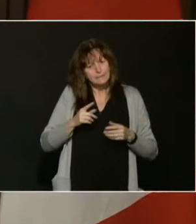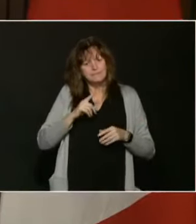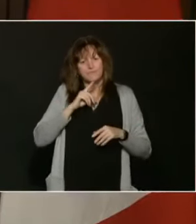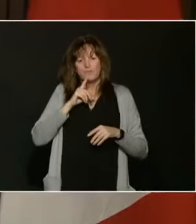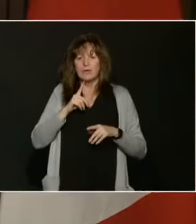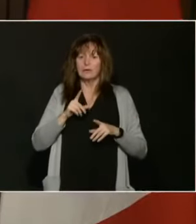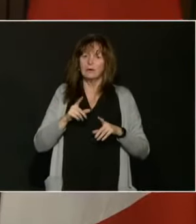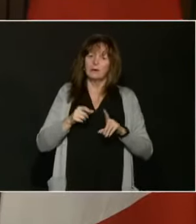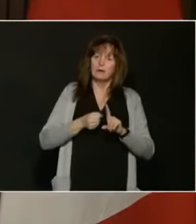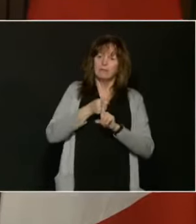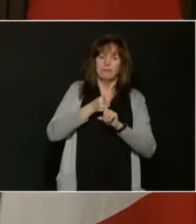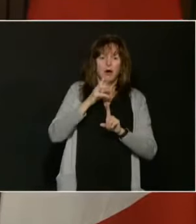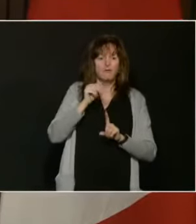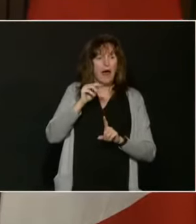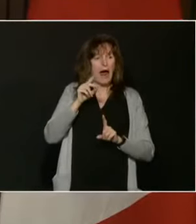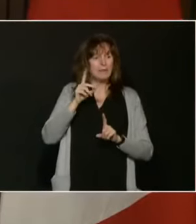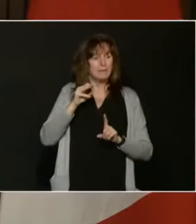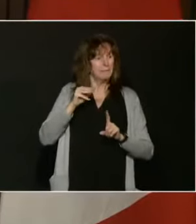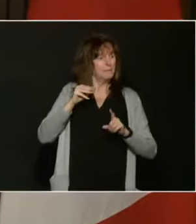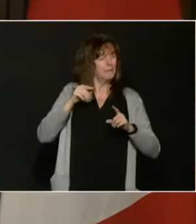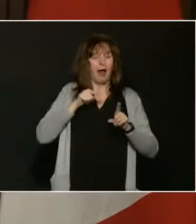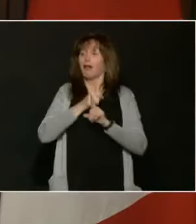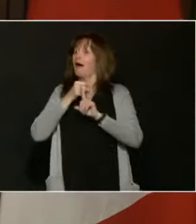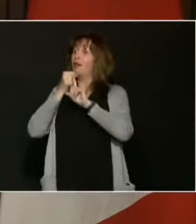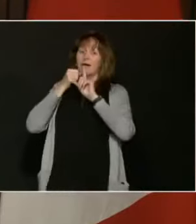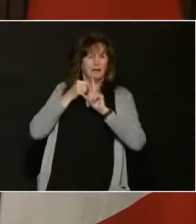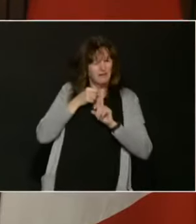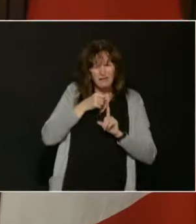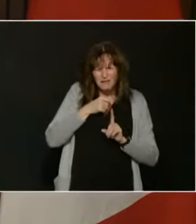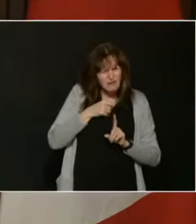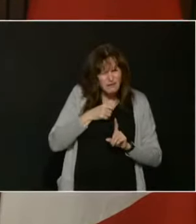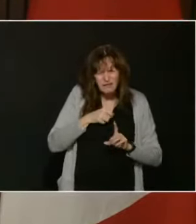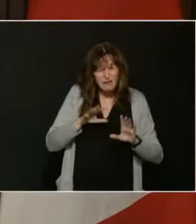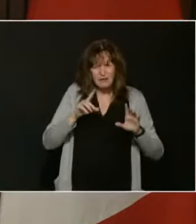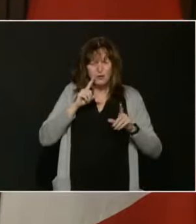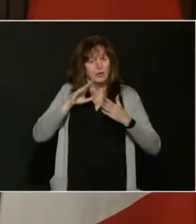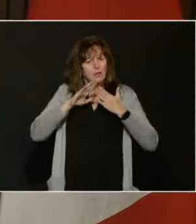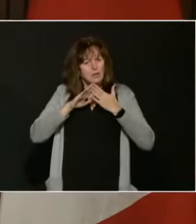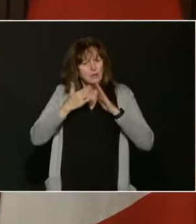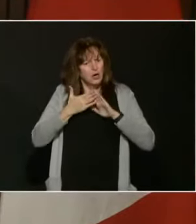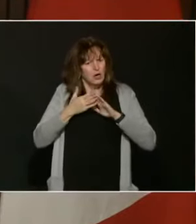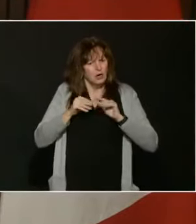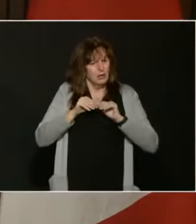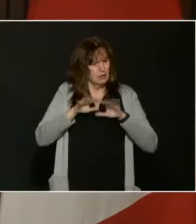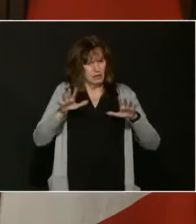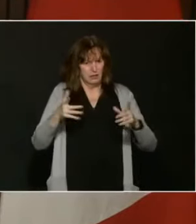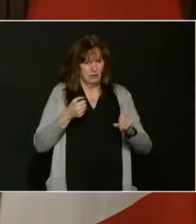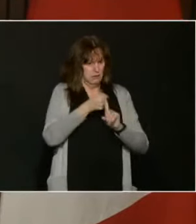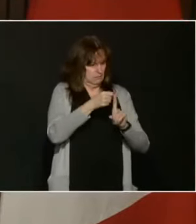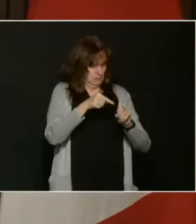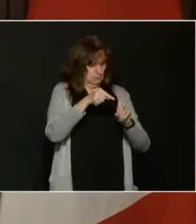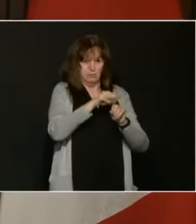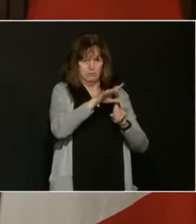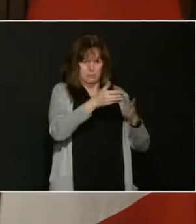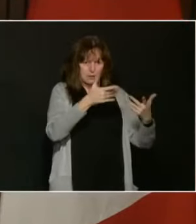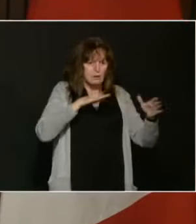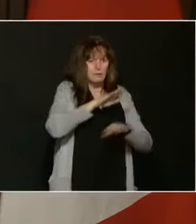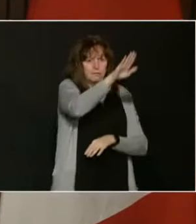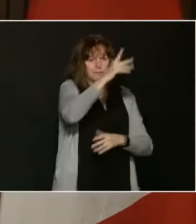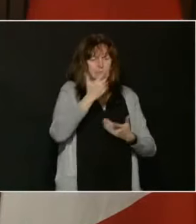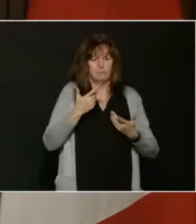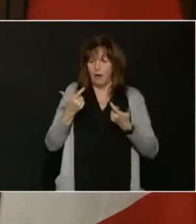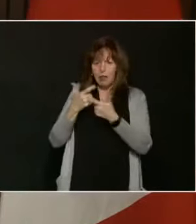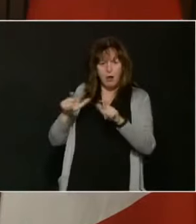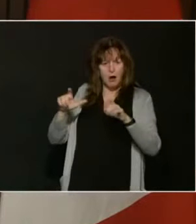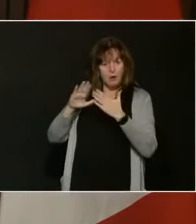increased mobility, and growth in new variants come together. Some of our largest communities that maintain strict public health measures have kept cases